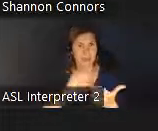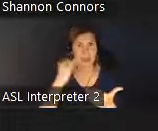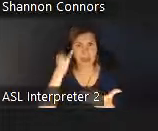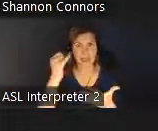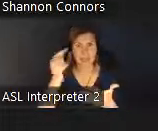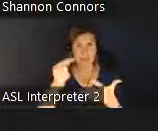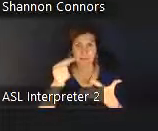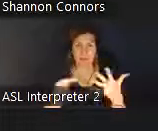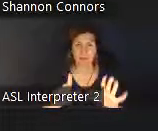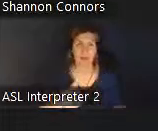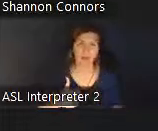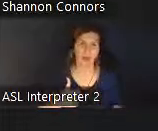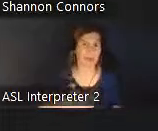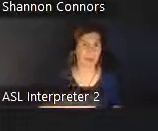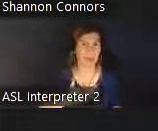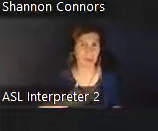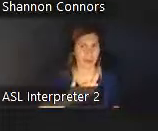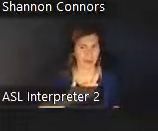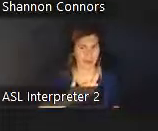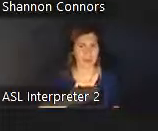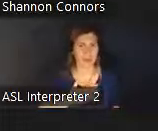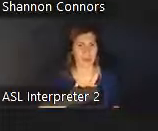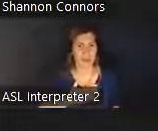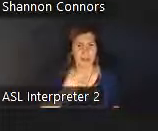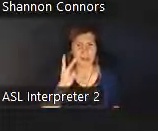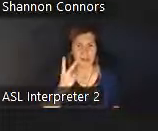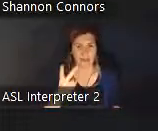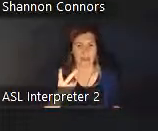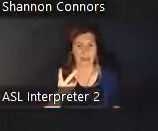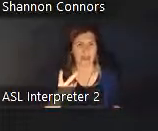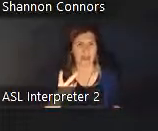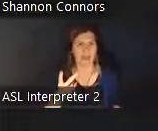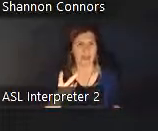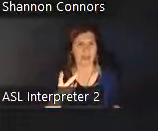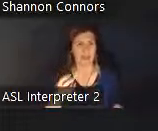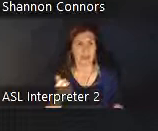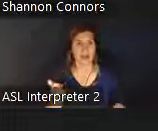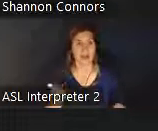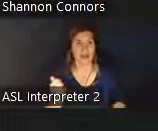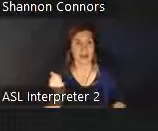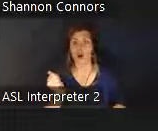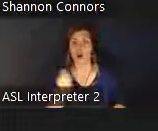was happy to see that all of these are included in the